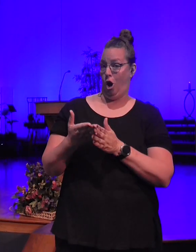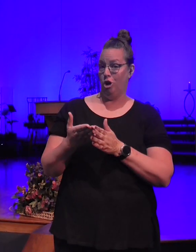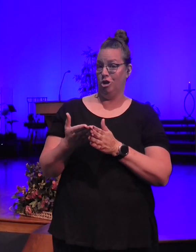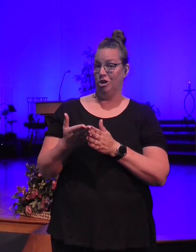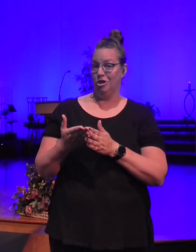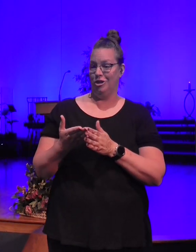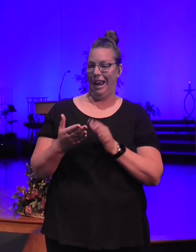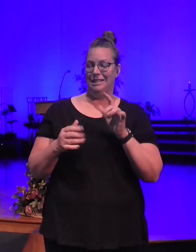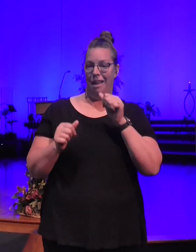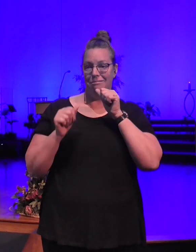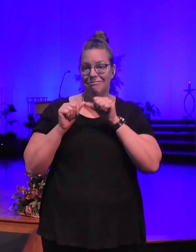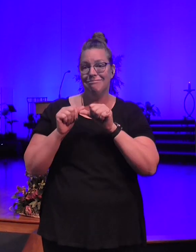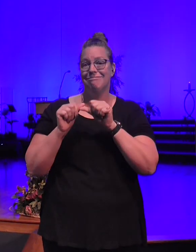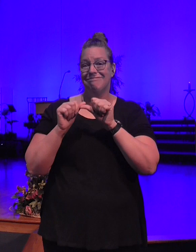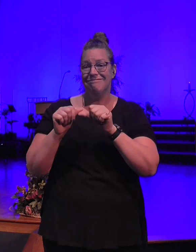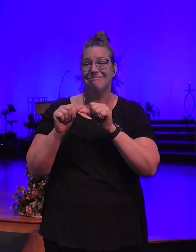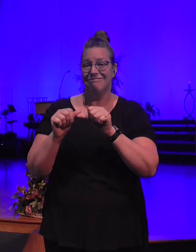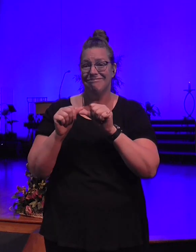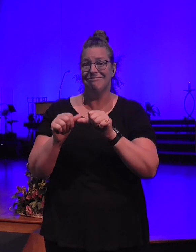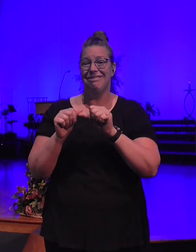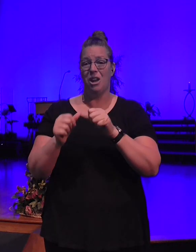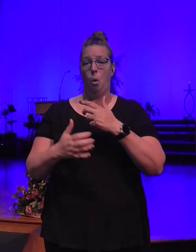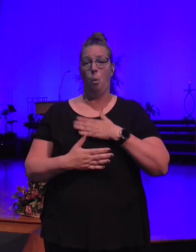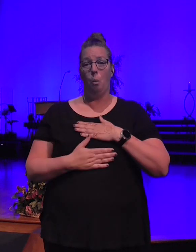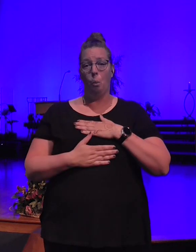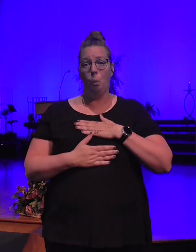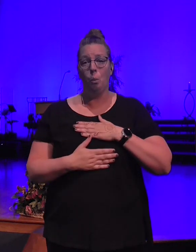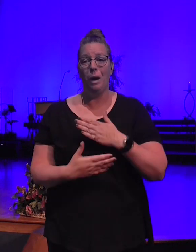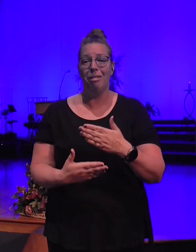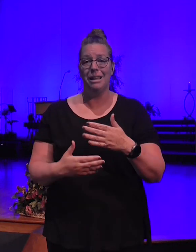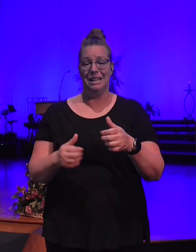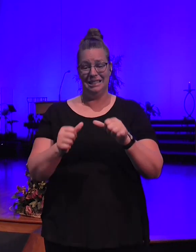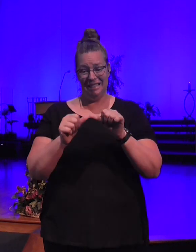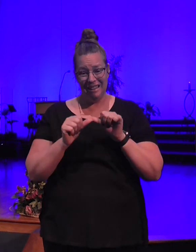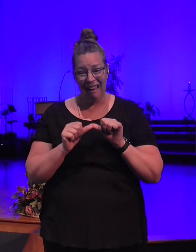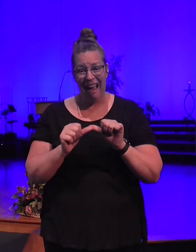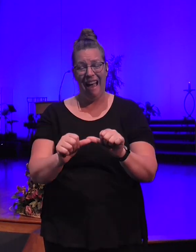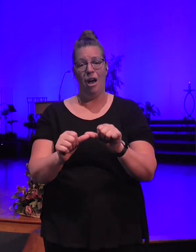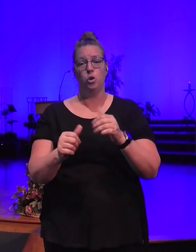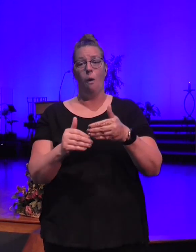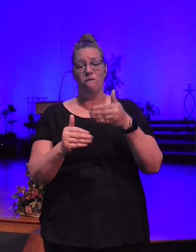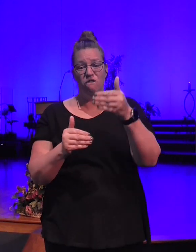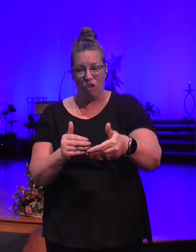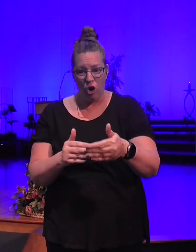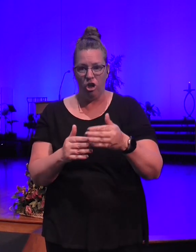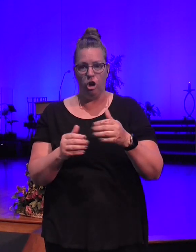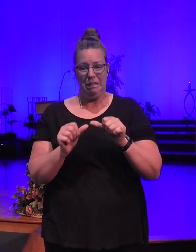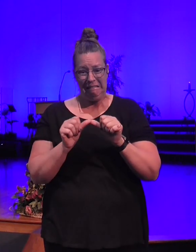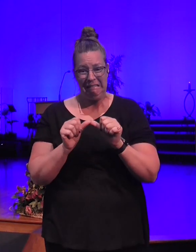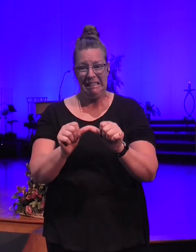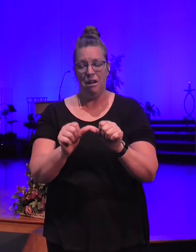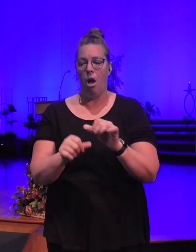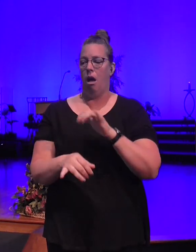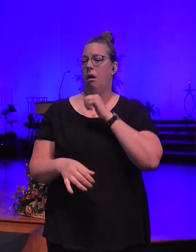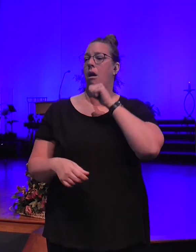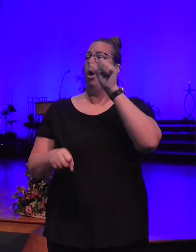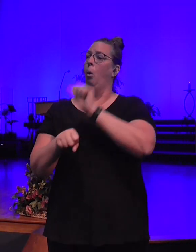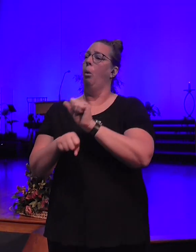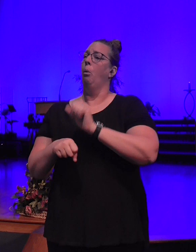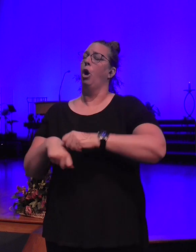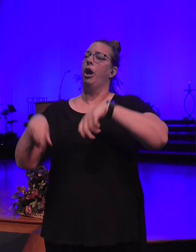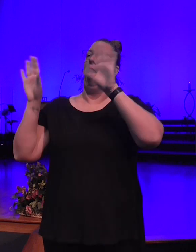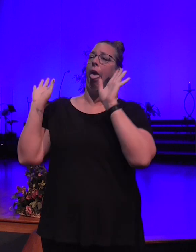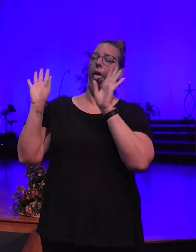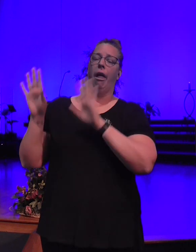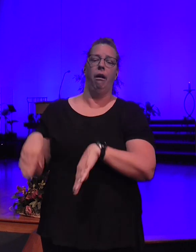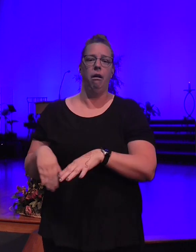is that tenacity, that willingness to go further, to not just say, well, okay, that didn't work, so now let me go to the